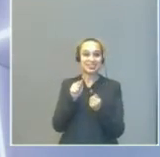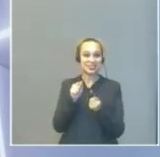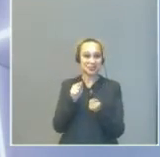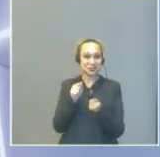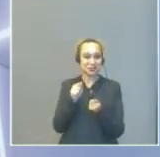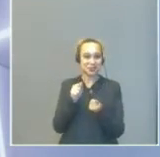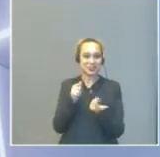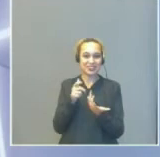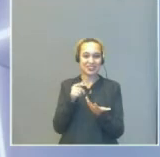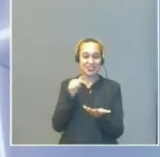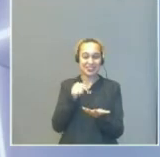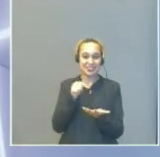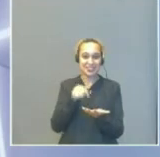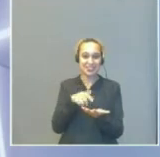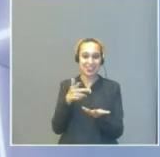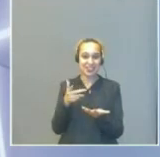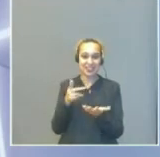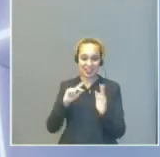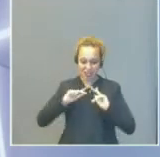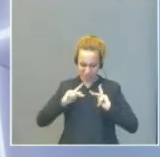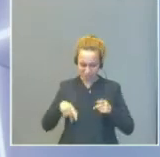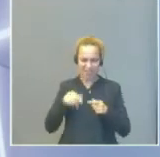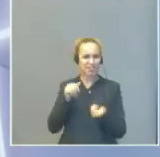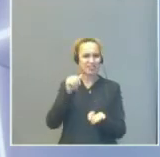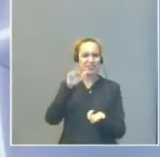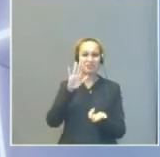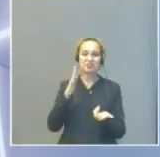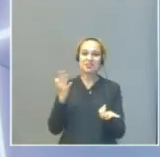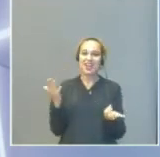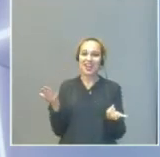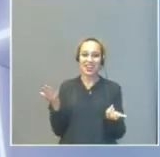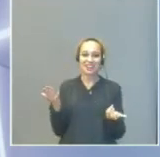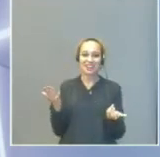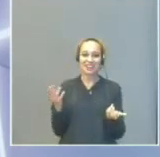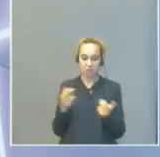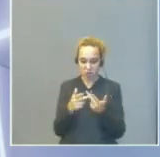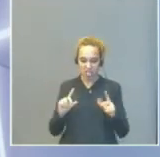that exceeds us, that defeats us. During the pandemic,